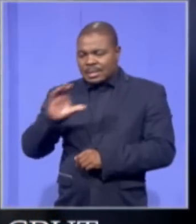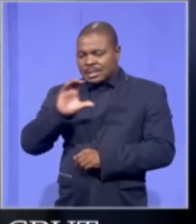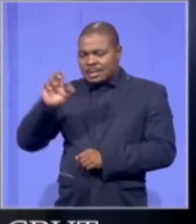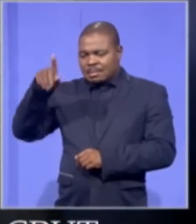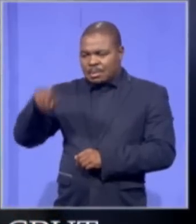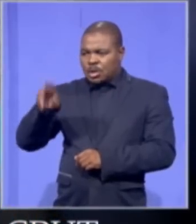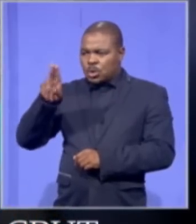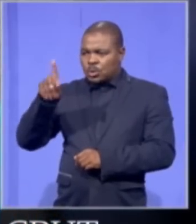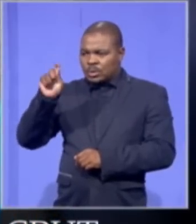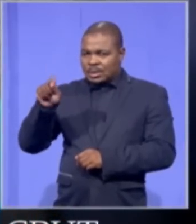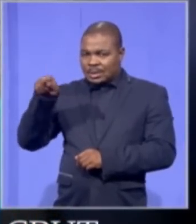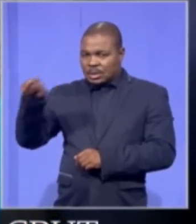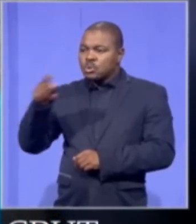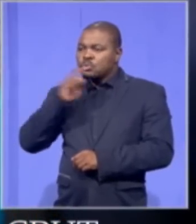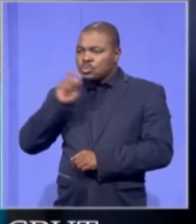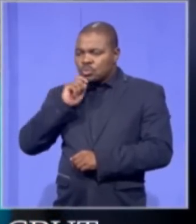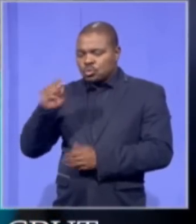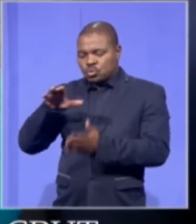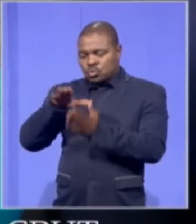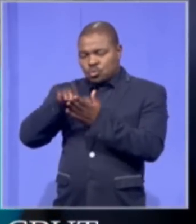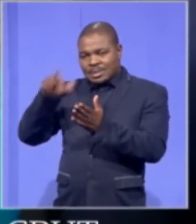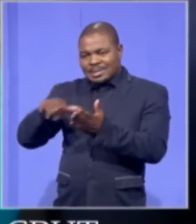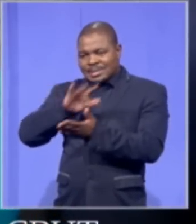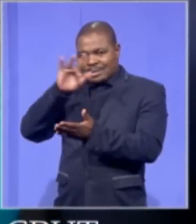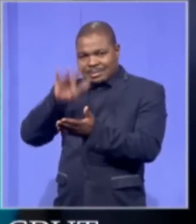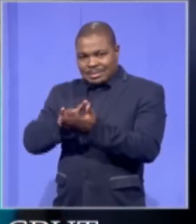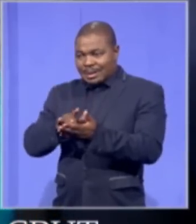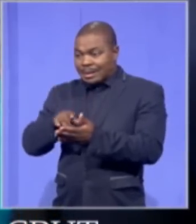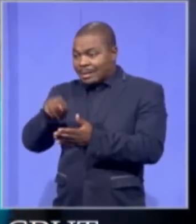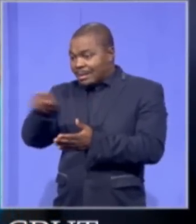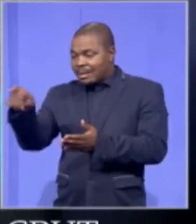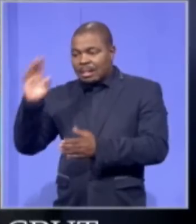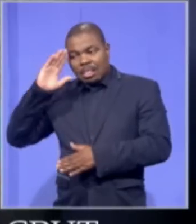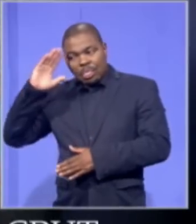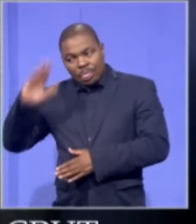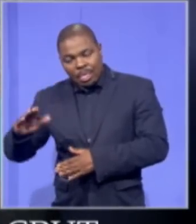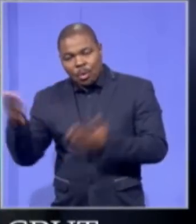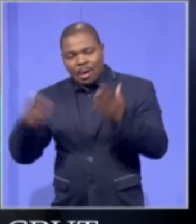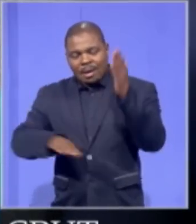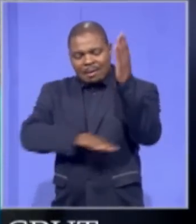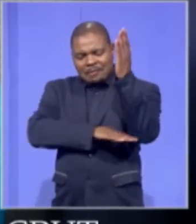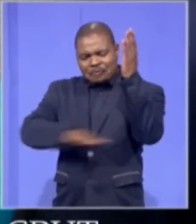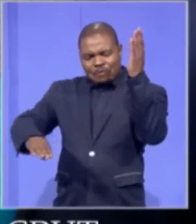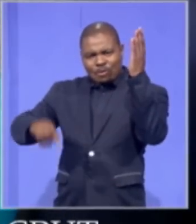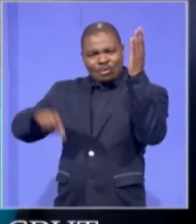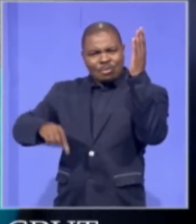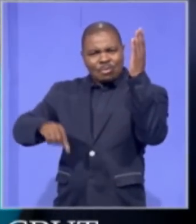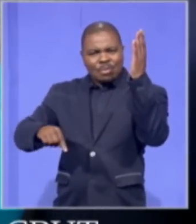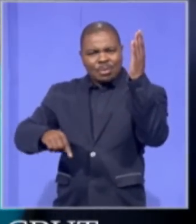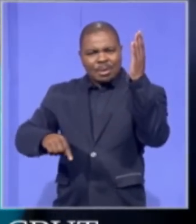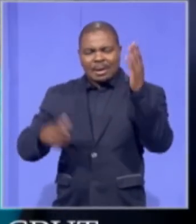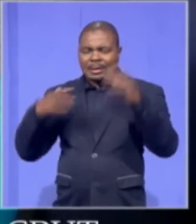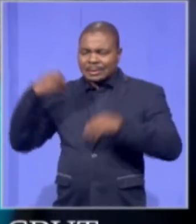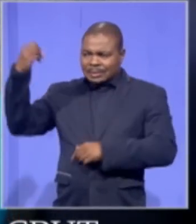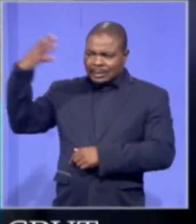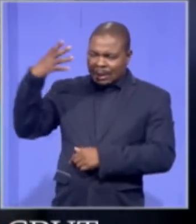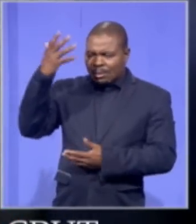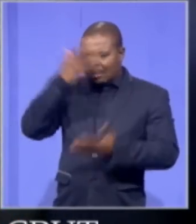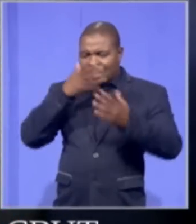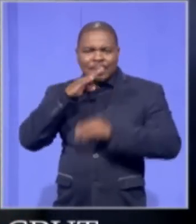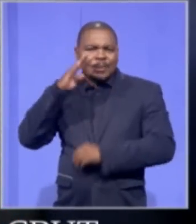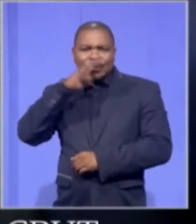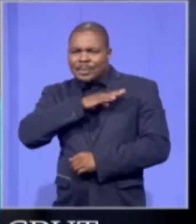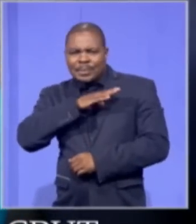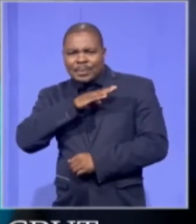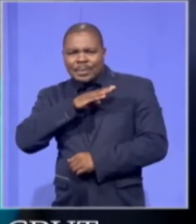they are utilizing Student Center as the place where they sleep, and they sleep on the floor, and they don't have showers to utilize for